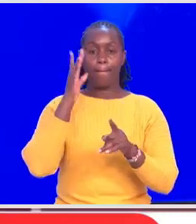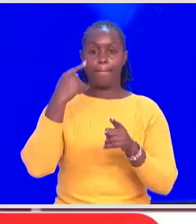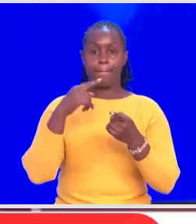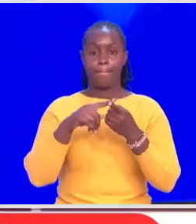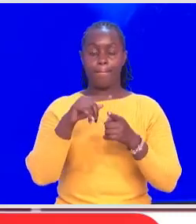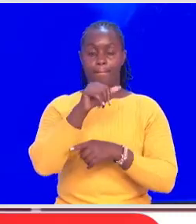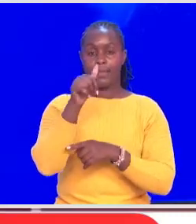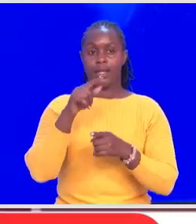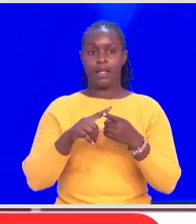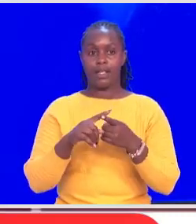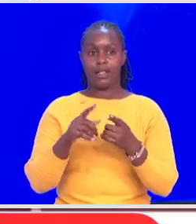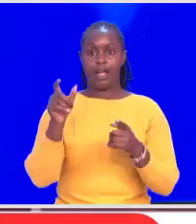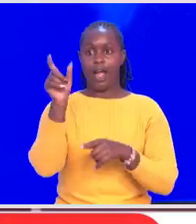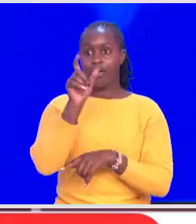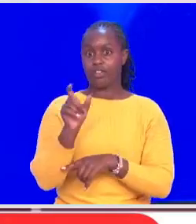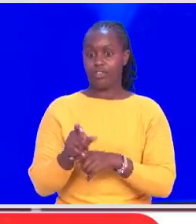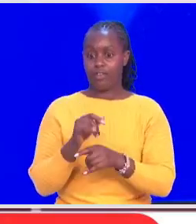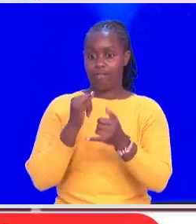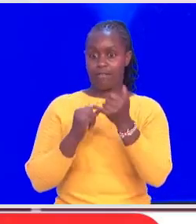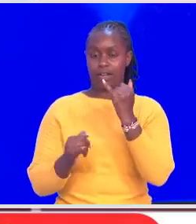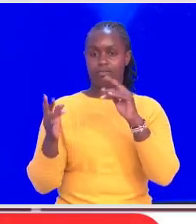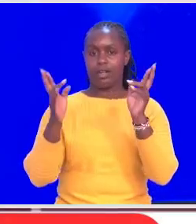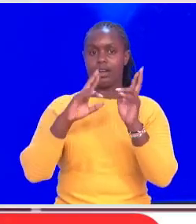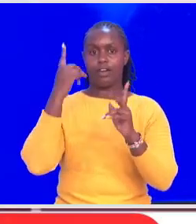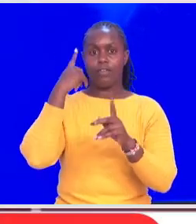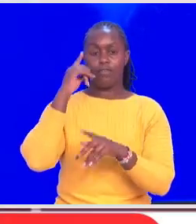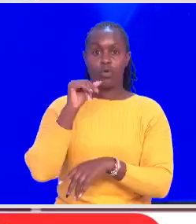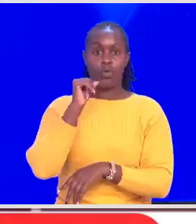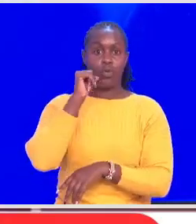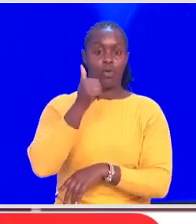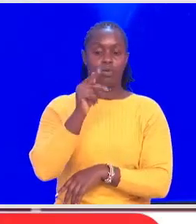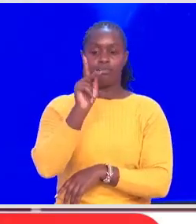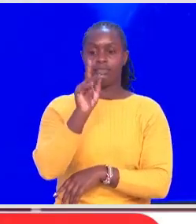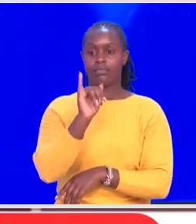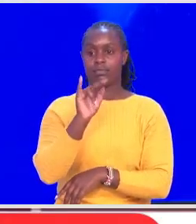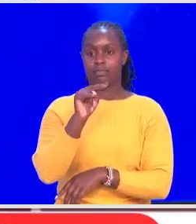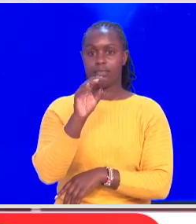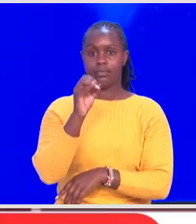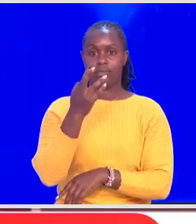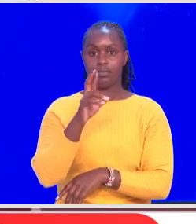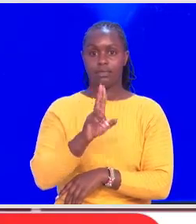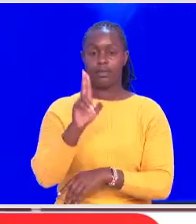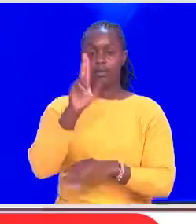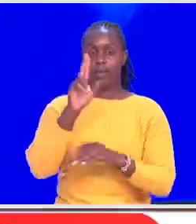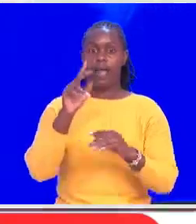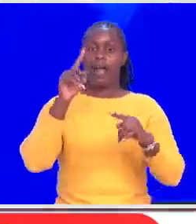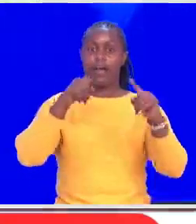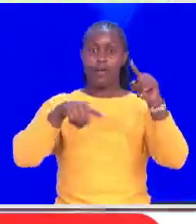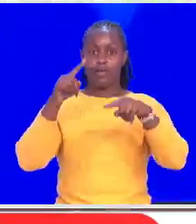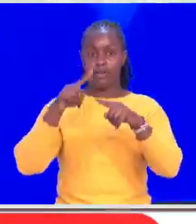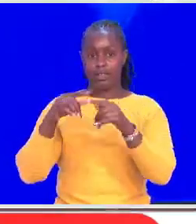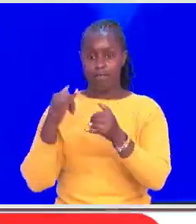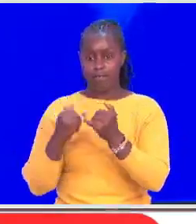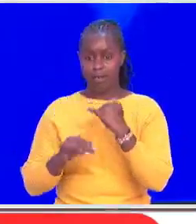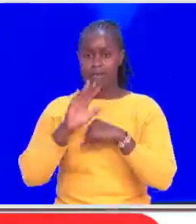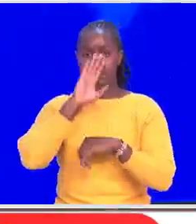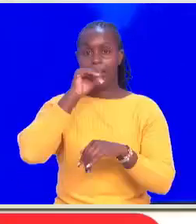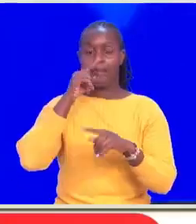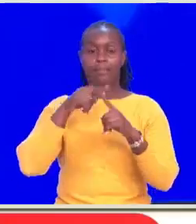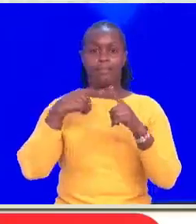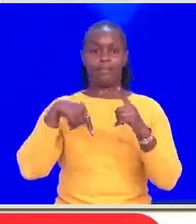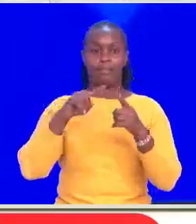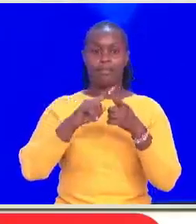Regional finals slated for tomorrow at Kinoru Stadium. The Scorpions advanced to the regional finals by edging out Machakos